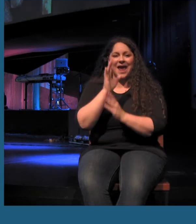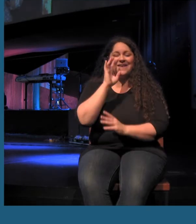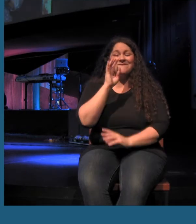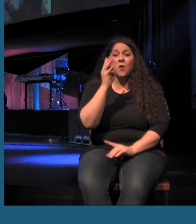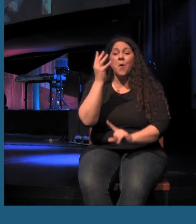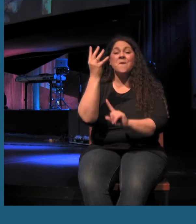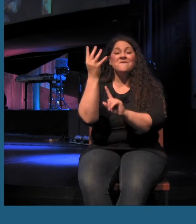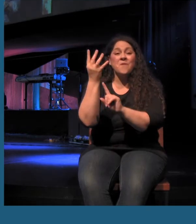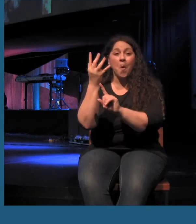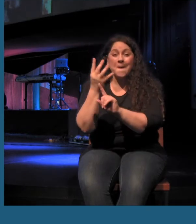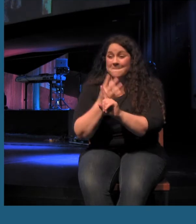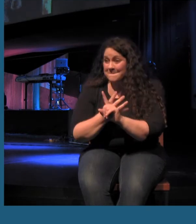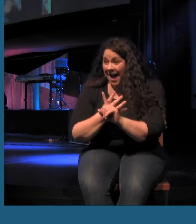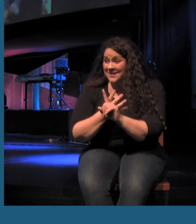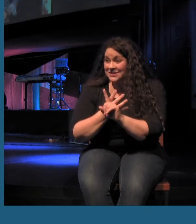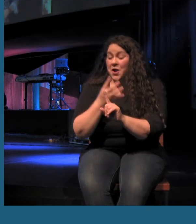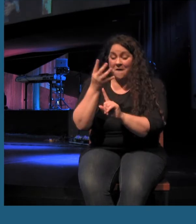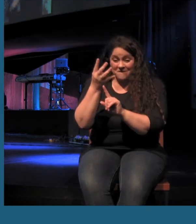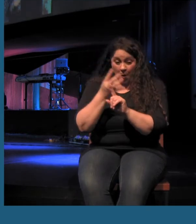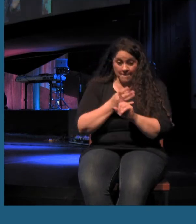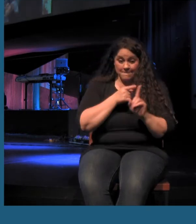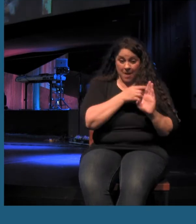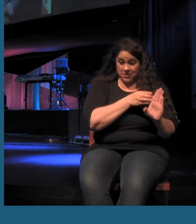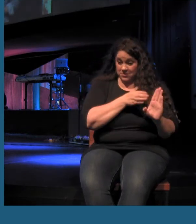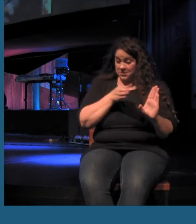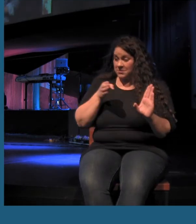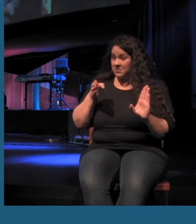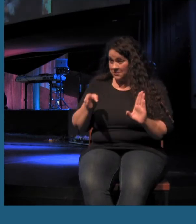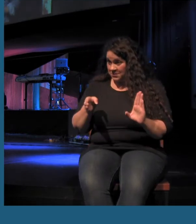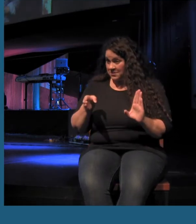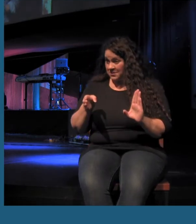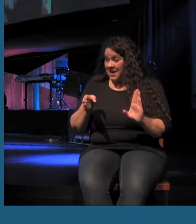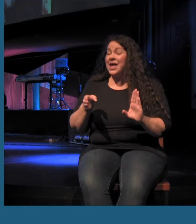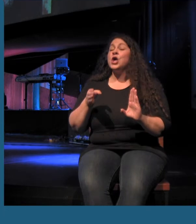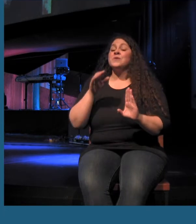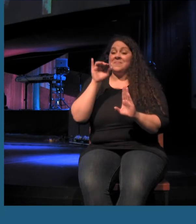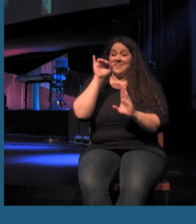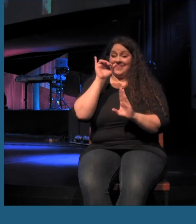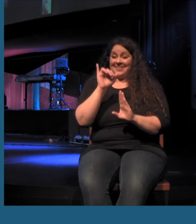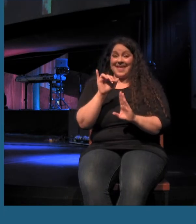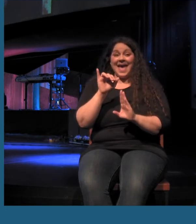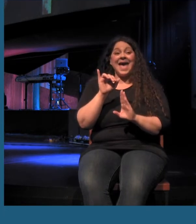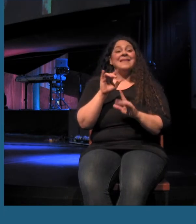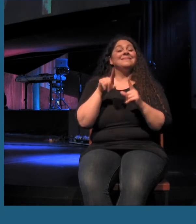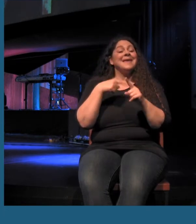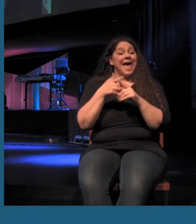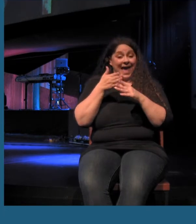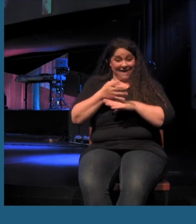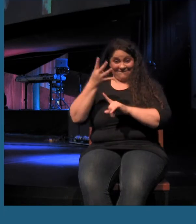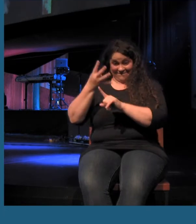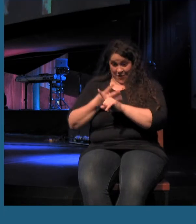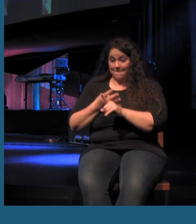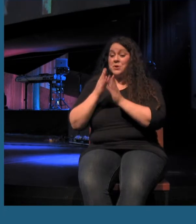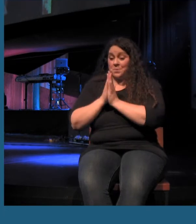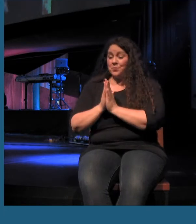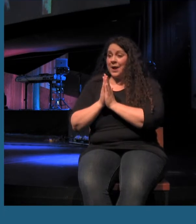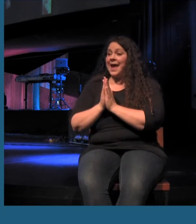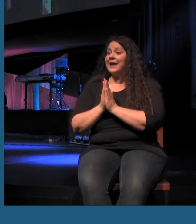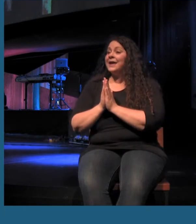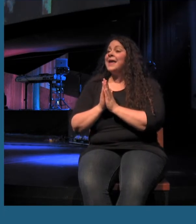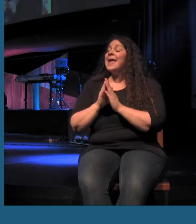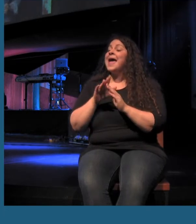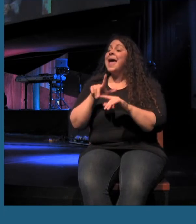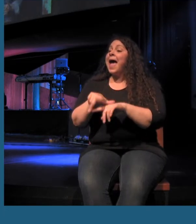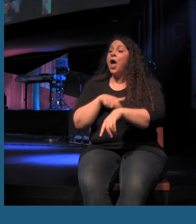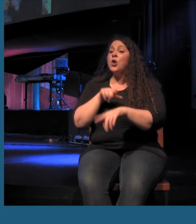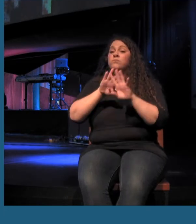to the month of Nisan. Commentaries tell us that's about a four-month span. It took less than 2 months to rebuild the wall. So